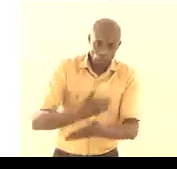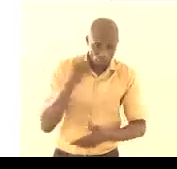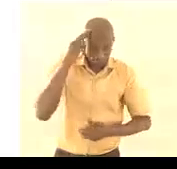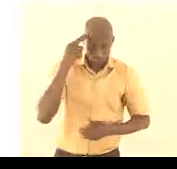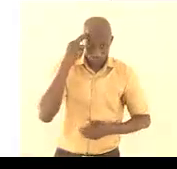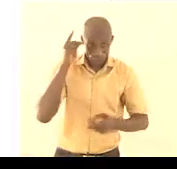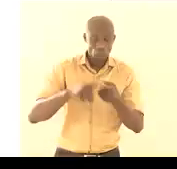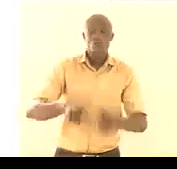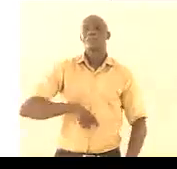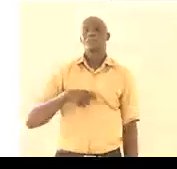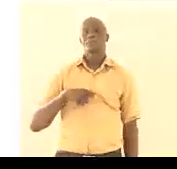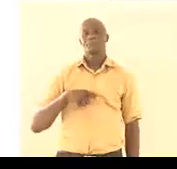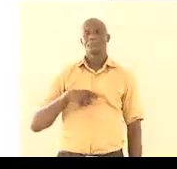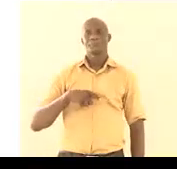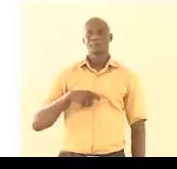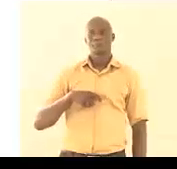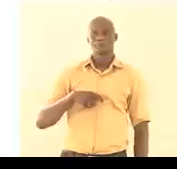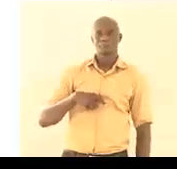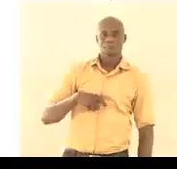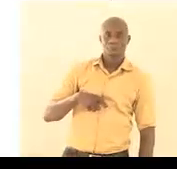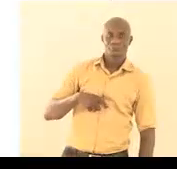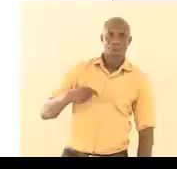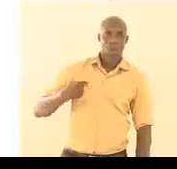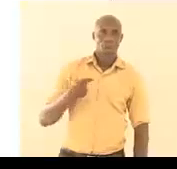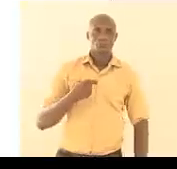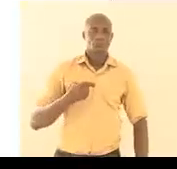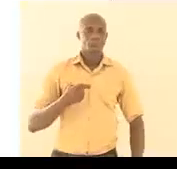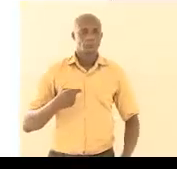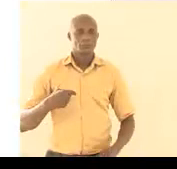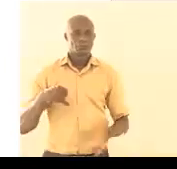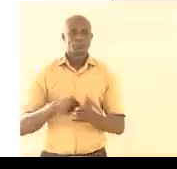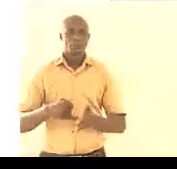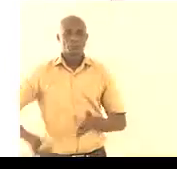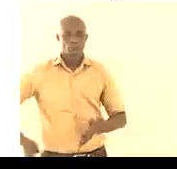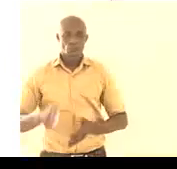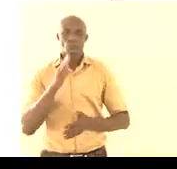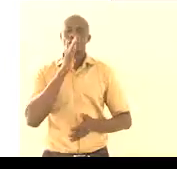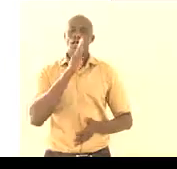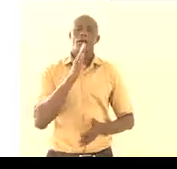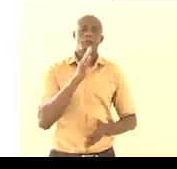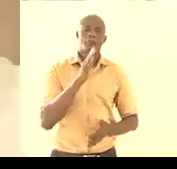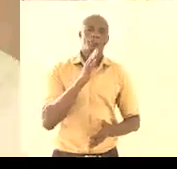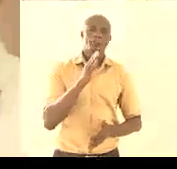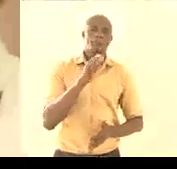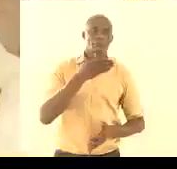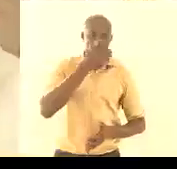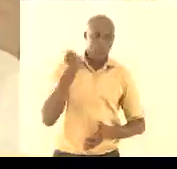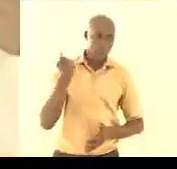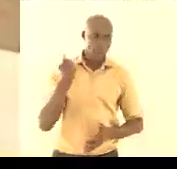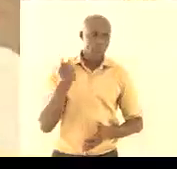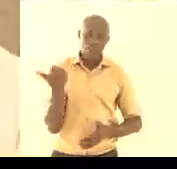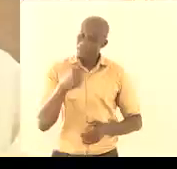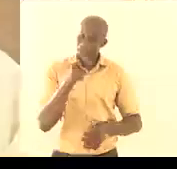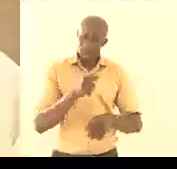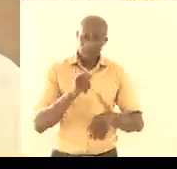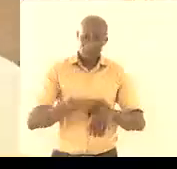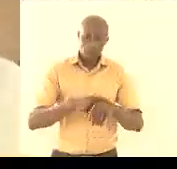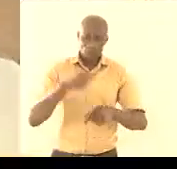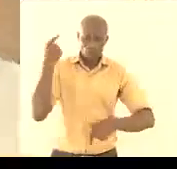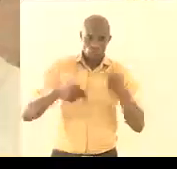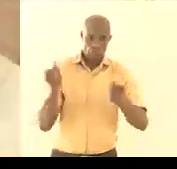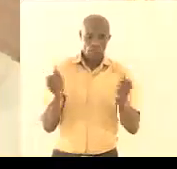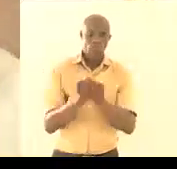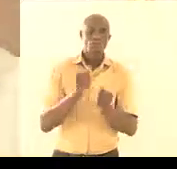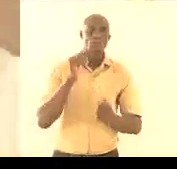reason to live. I mean, it would have been better the day you are quarreling with your wife or your husband.